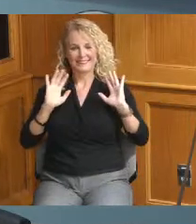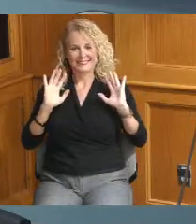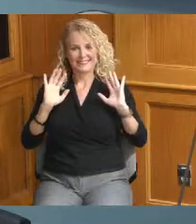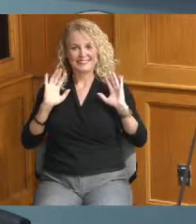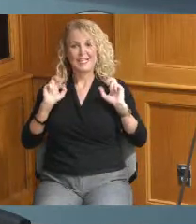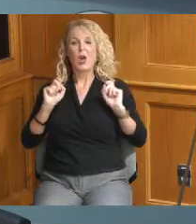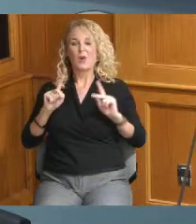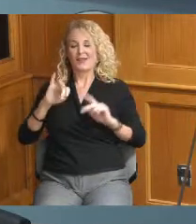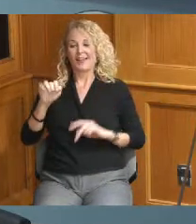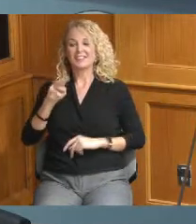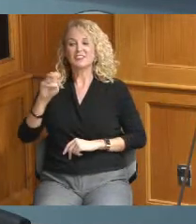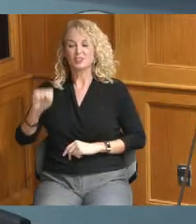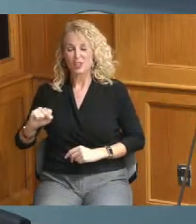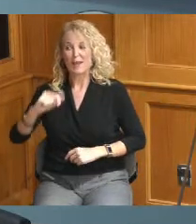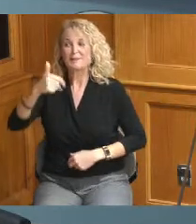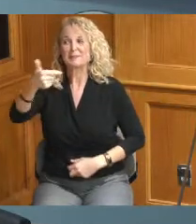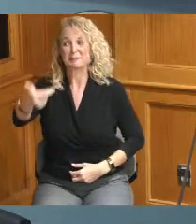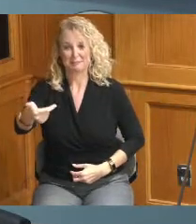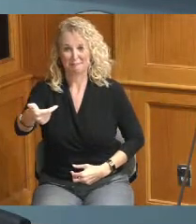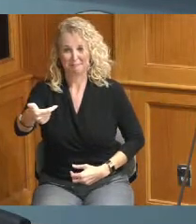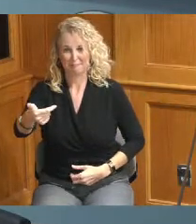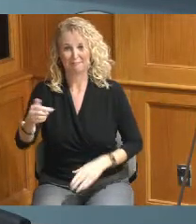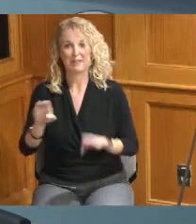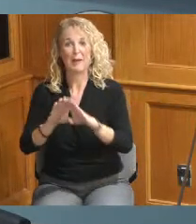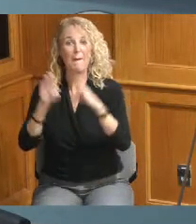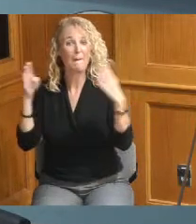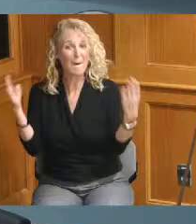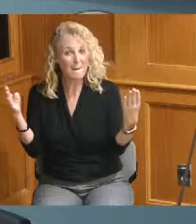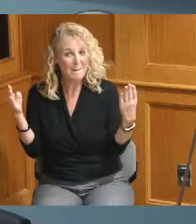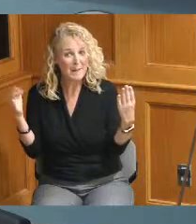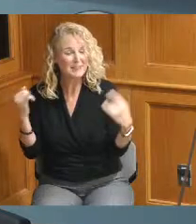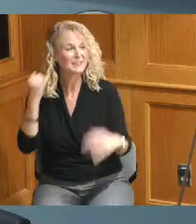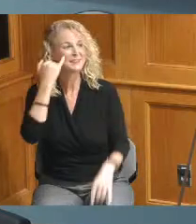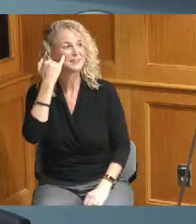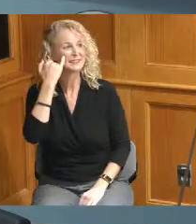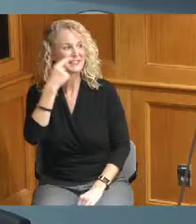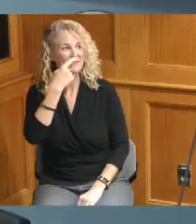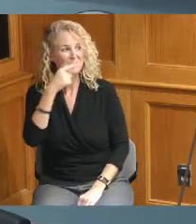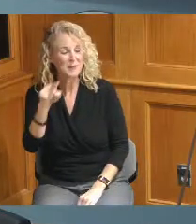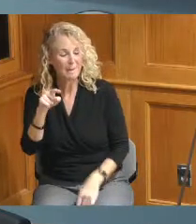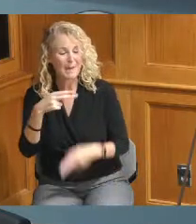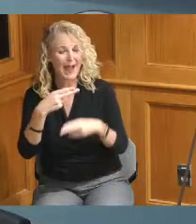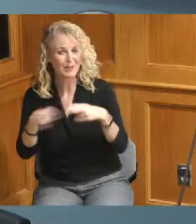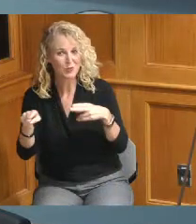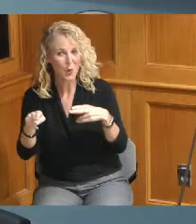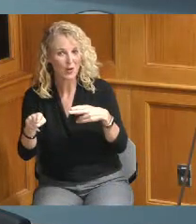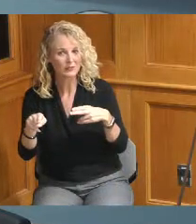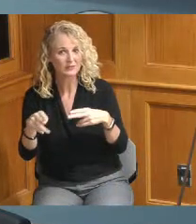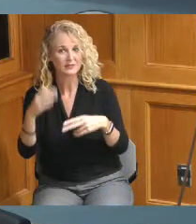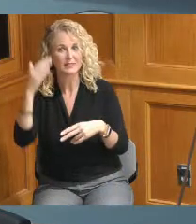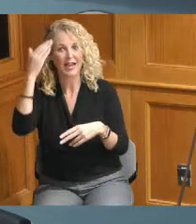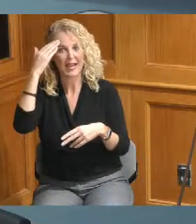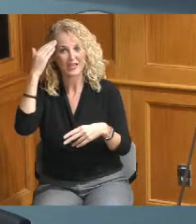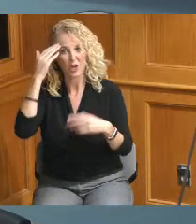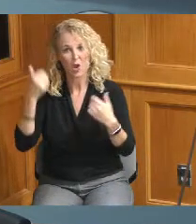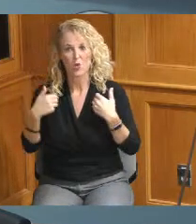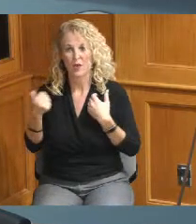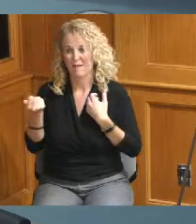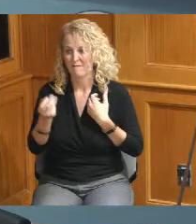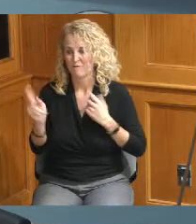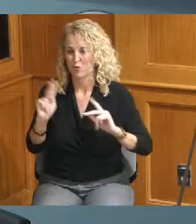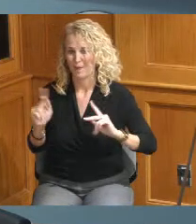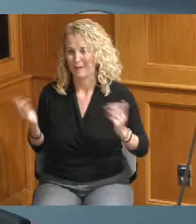right, James. Let's go to you. And we've opened the hearing. So if you could give us just a brief overview, and I know we've got Gaylord Poe in the audience as